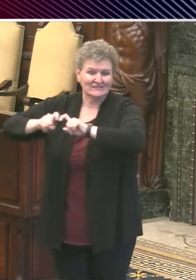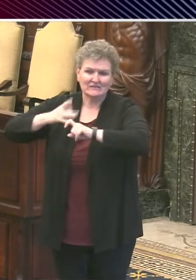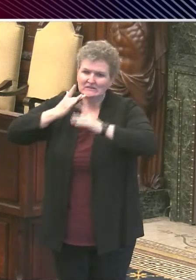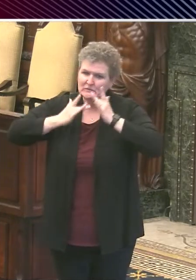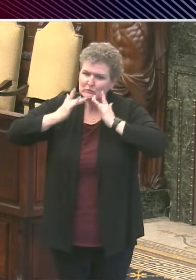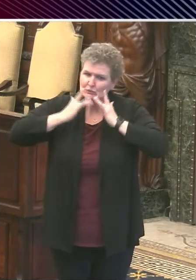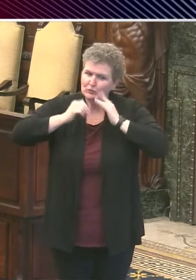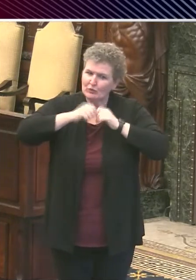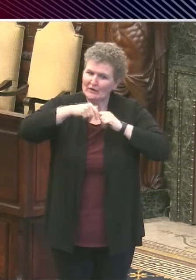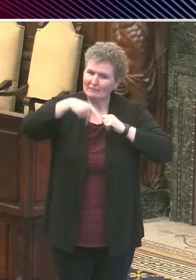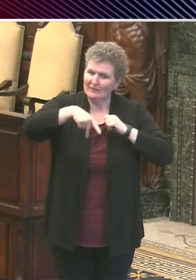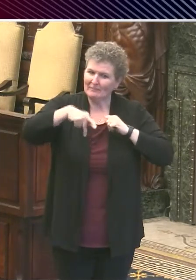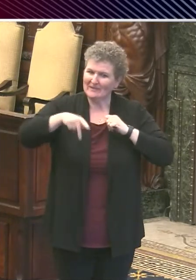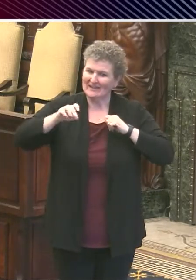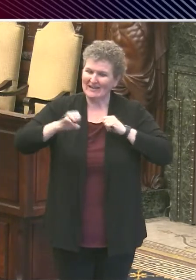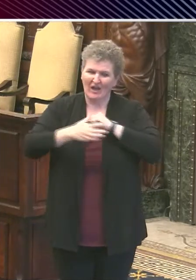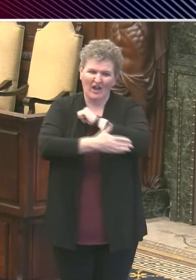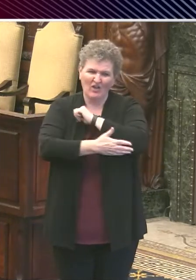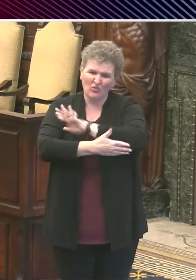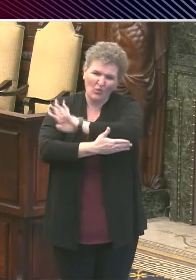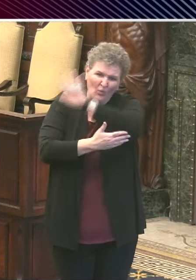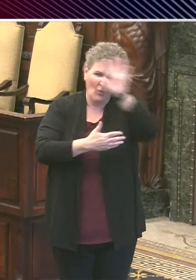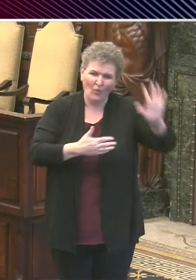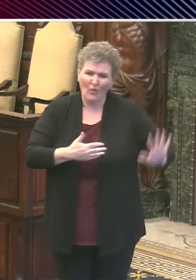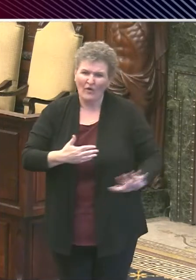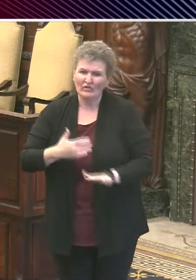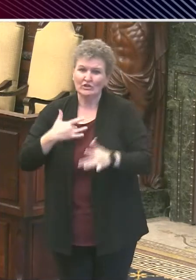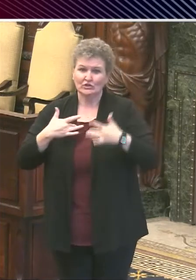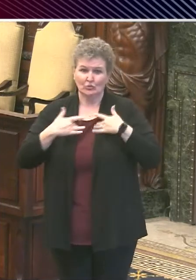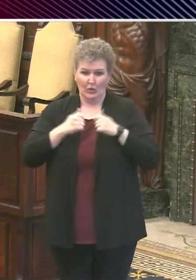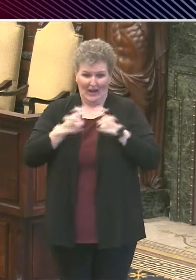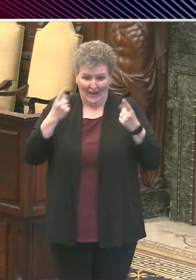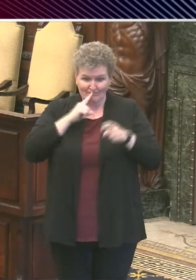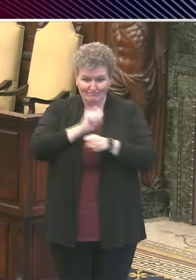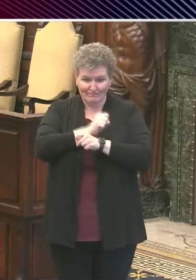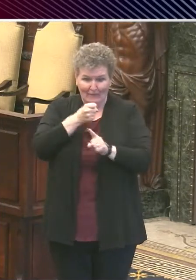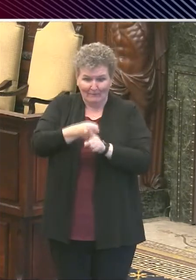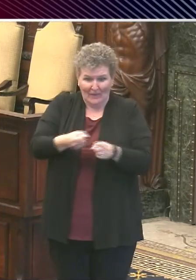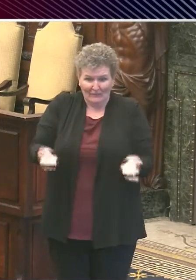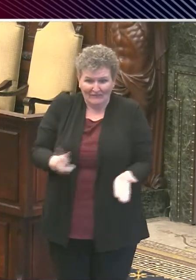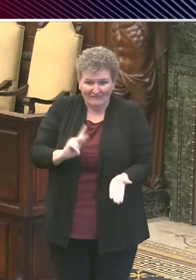country. So it may be that this will happen here in the future, but we're not seeing it yet.